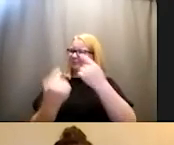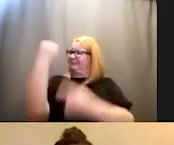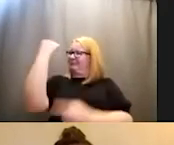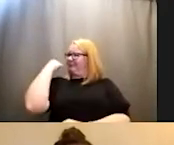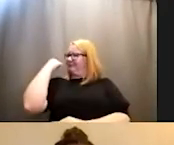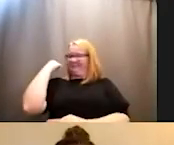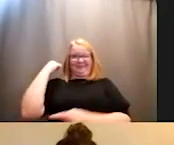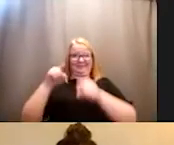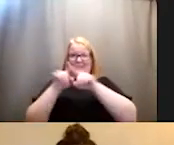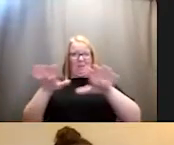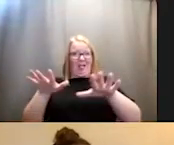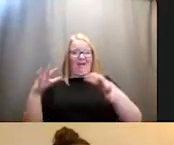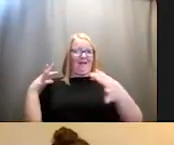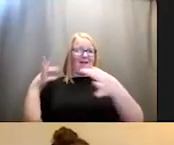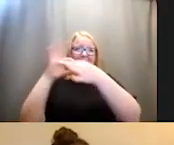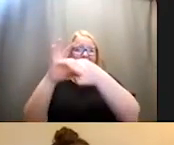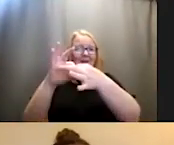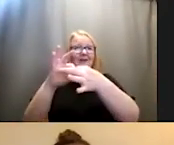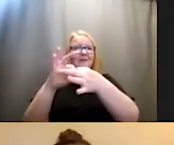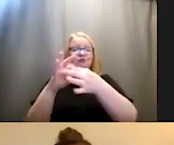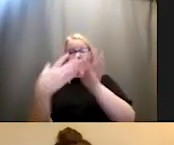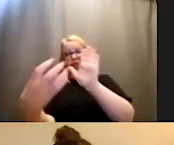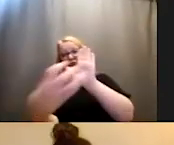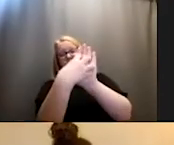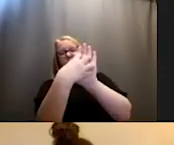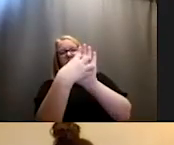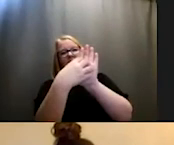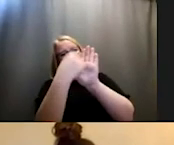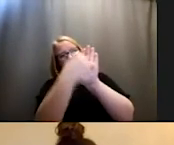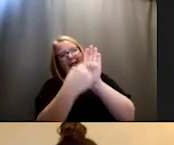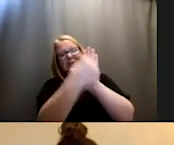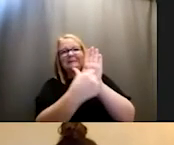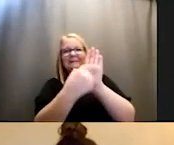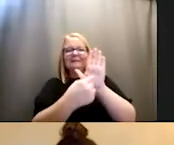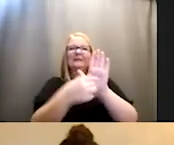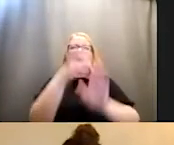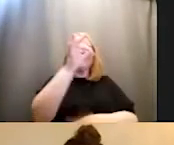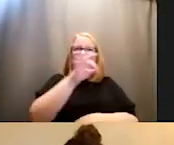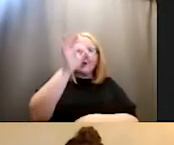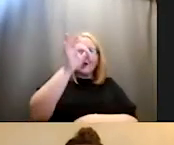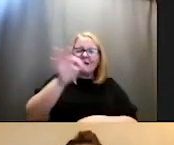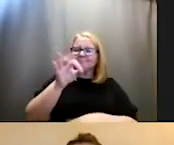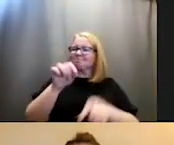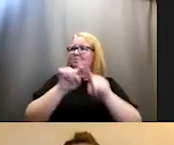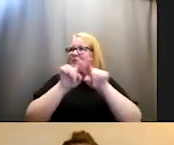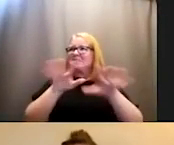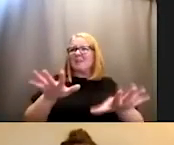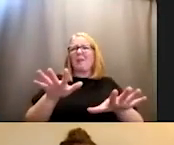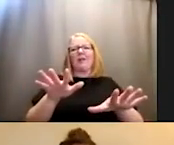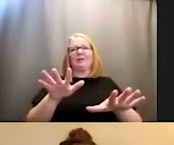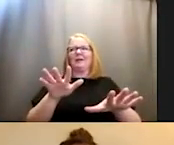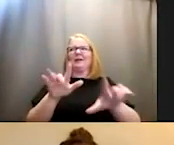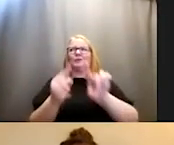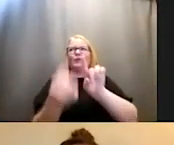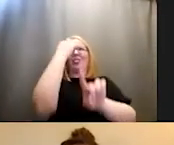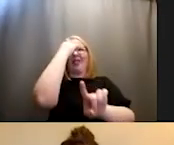much. You've still got the very, very bold Daisy logo. You've still got very similar fonts. And it just is testament to how fresh that